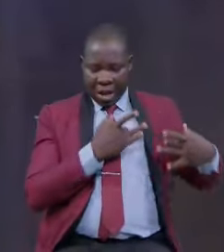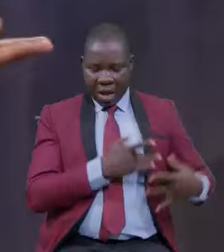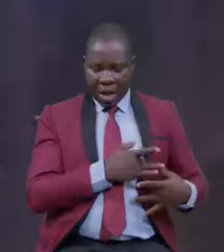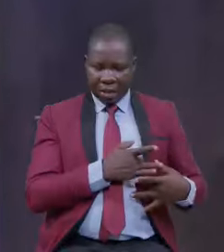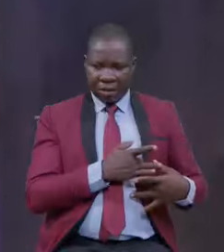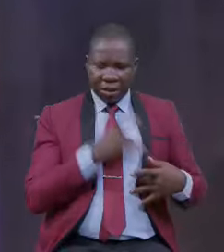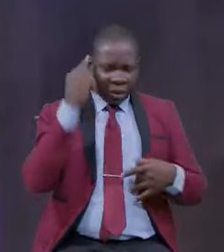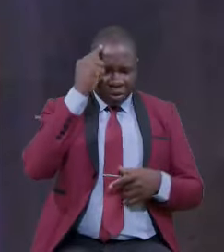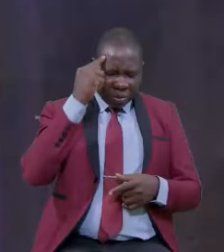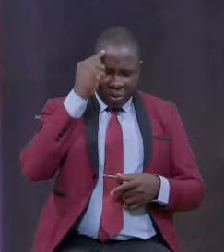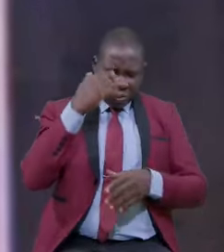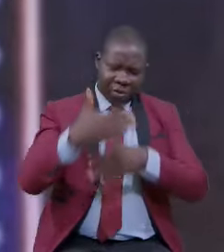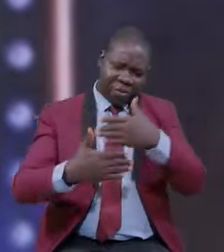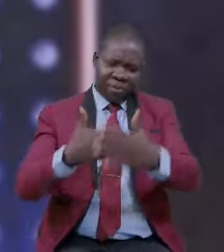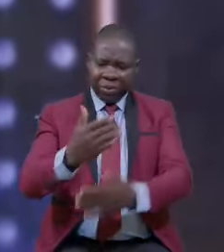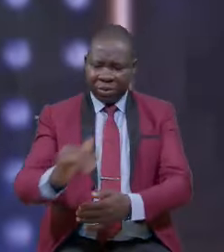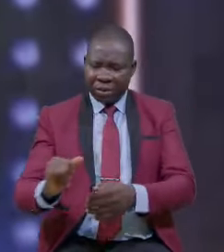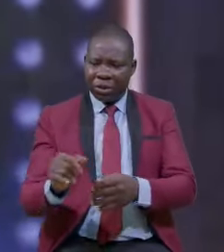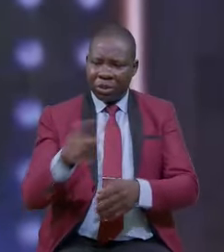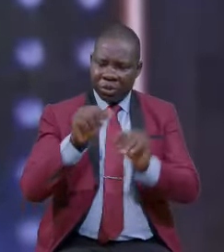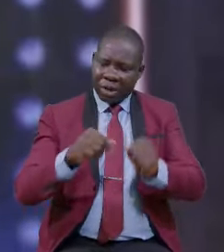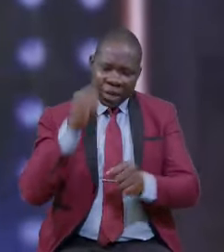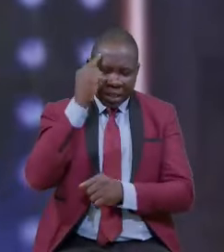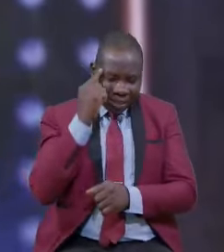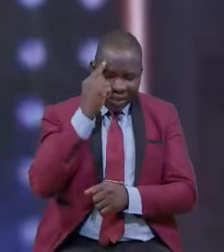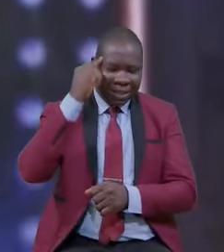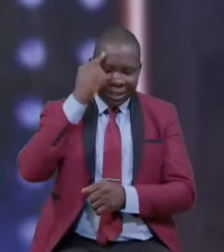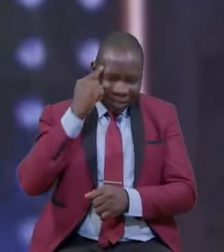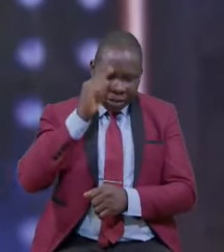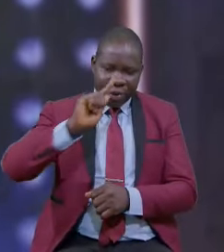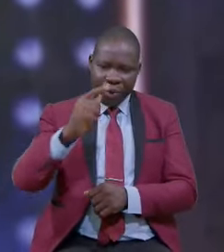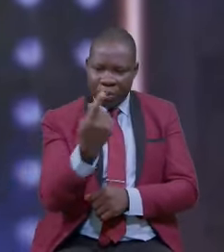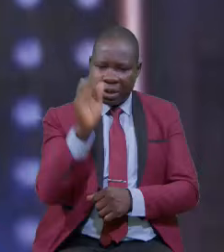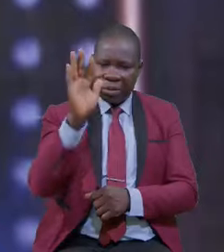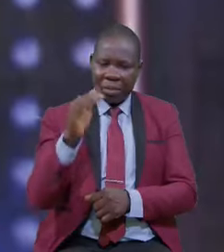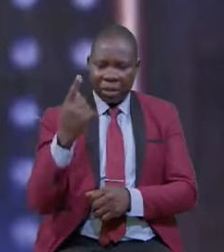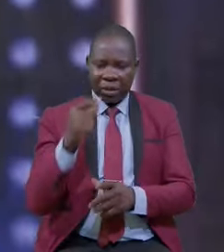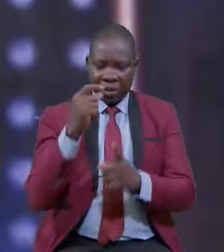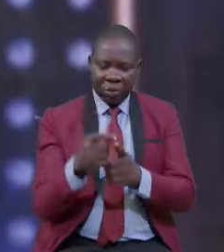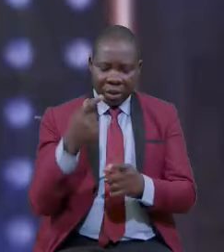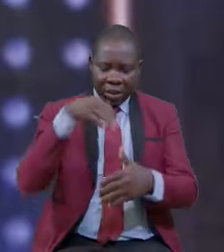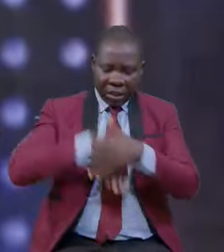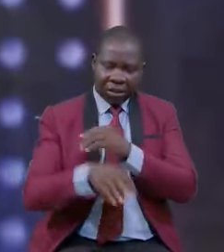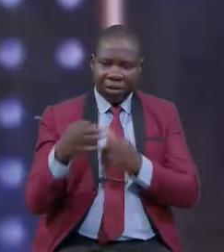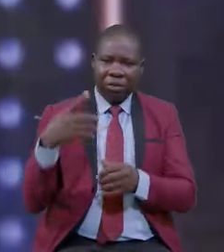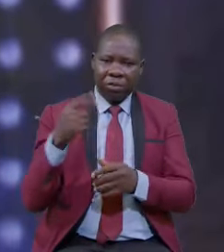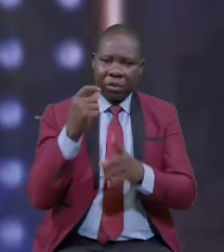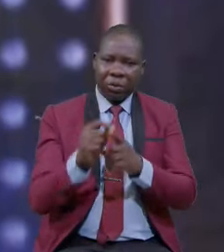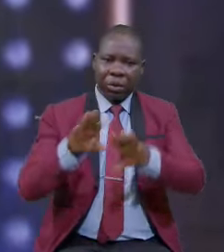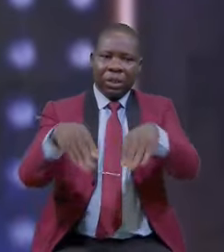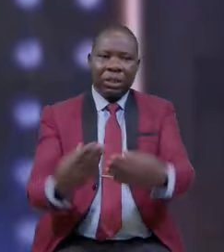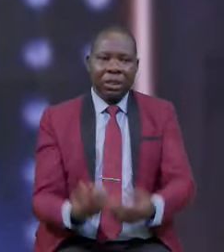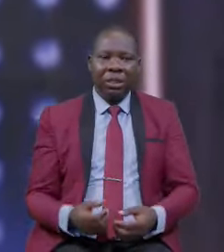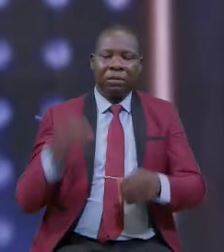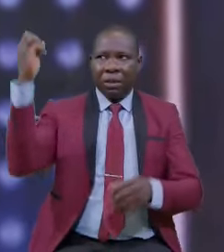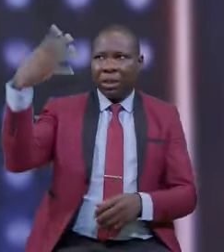think only by the word. The entrance of thy words giveth light. It giveth understanding